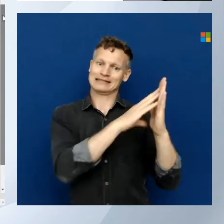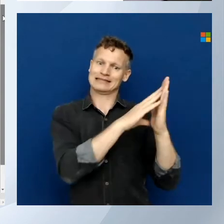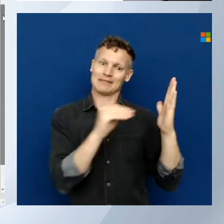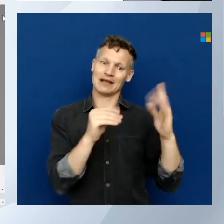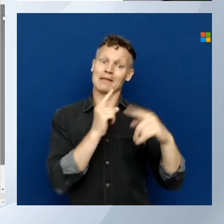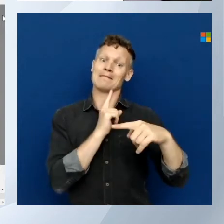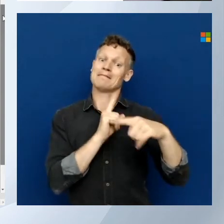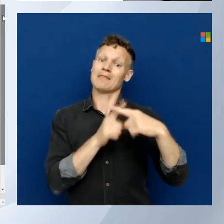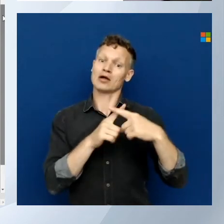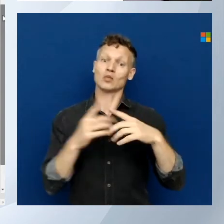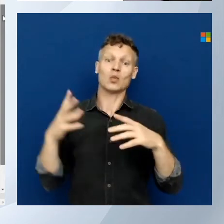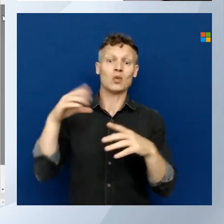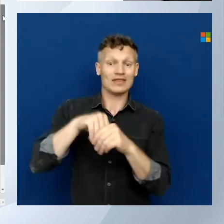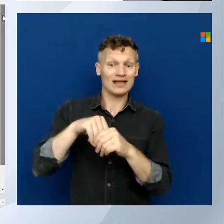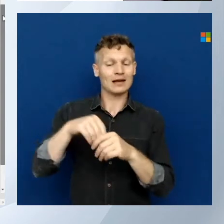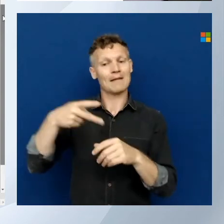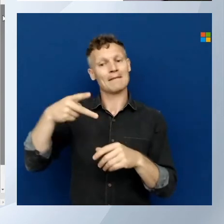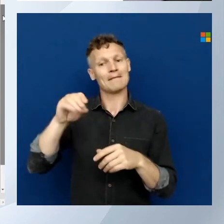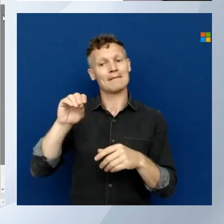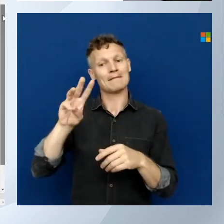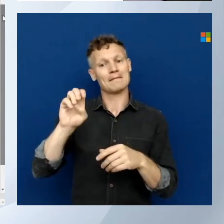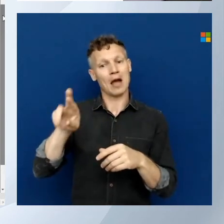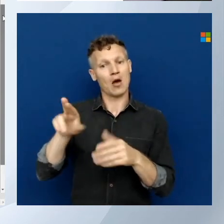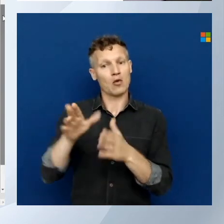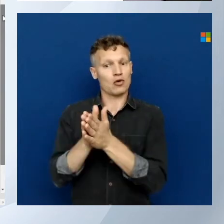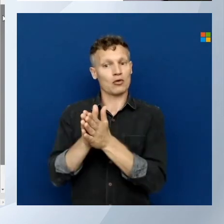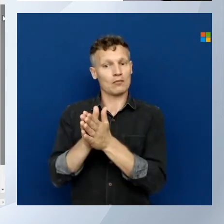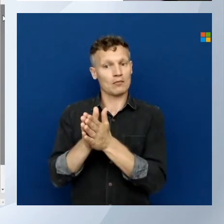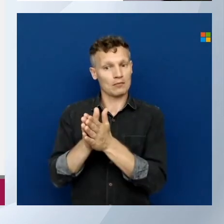were created correctly within Azure.